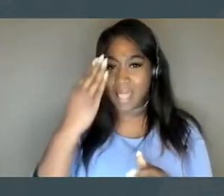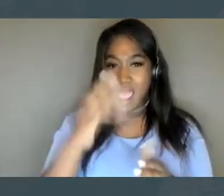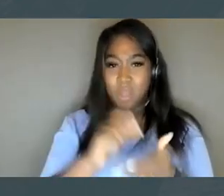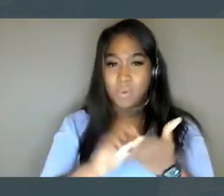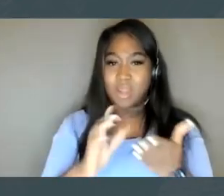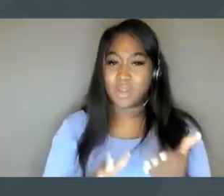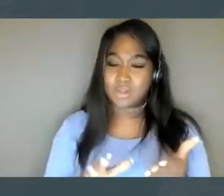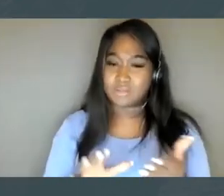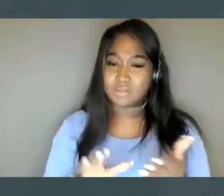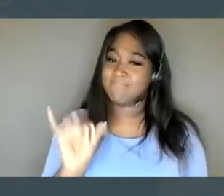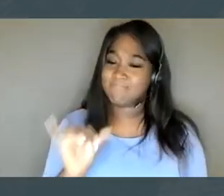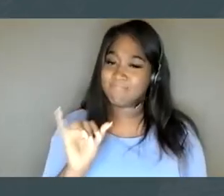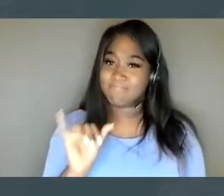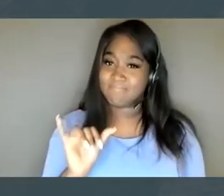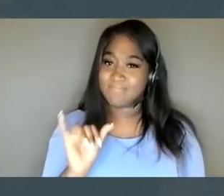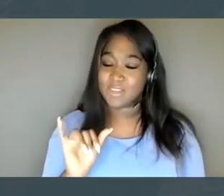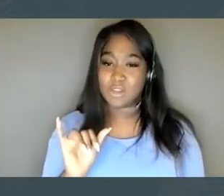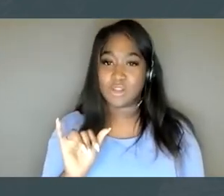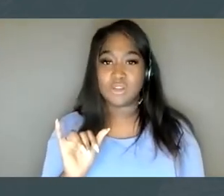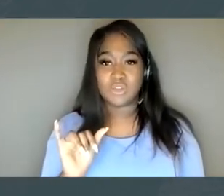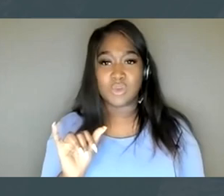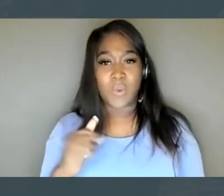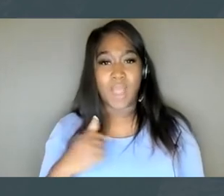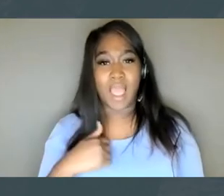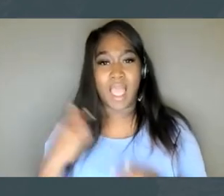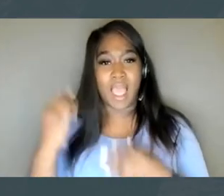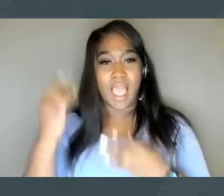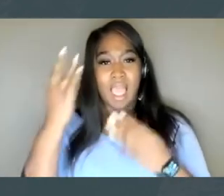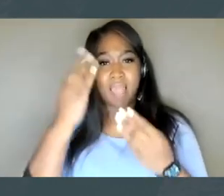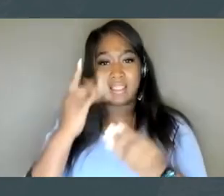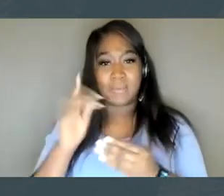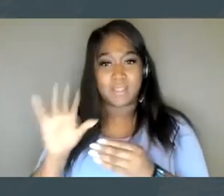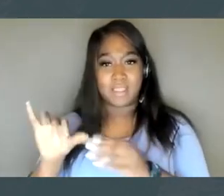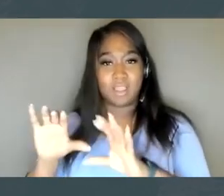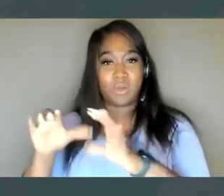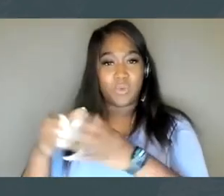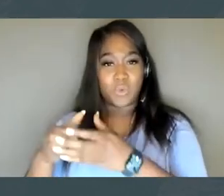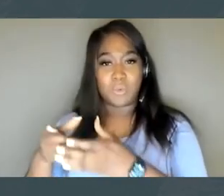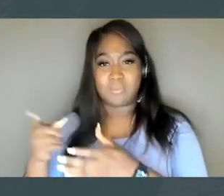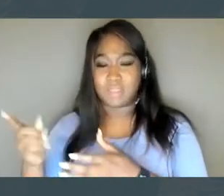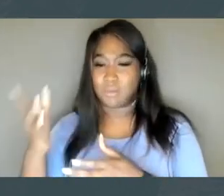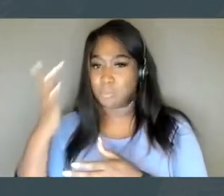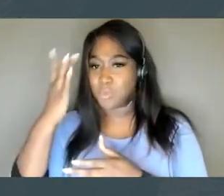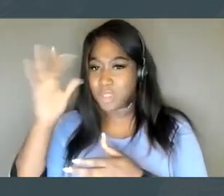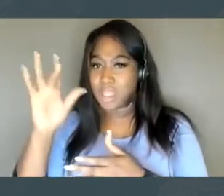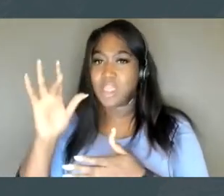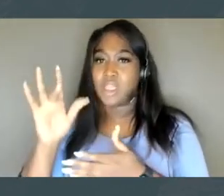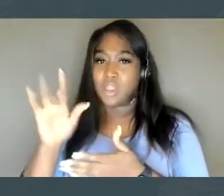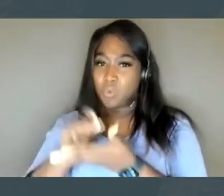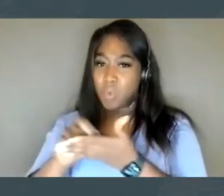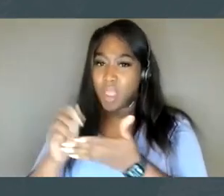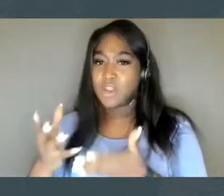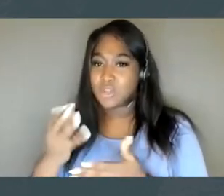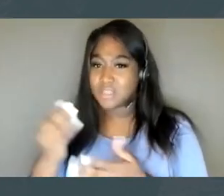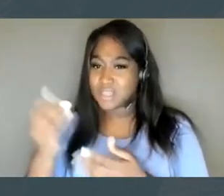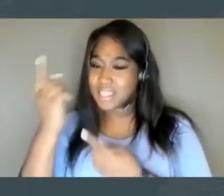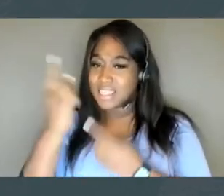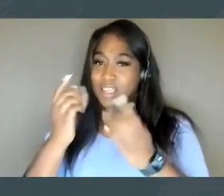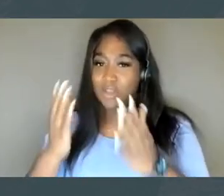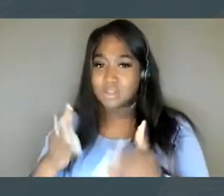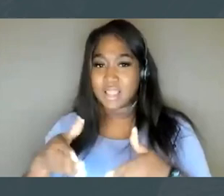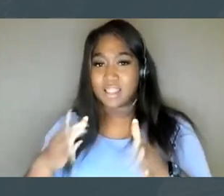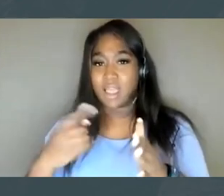so I just think of them as, you know, the brilliant writers and thinkers who enabled us to